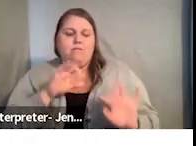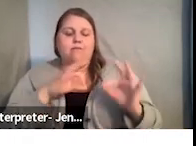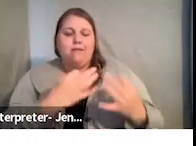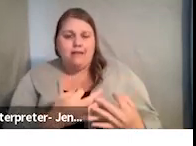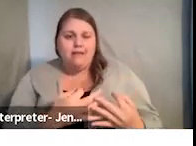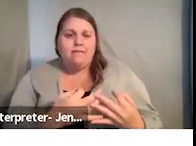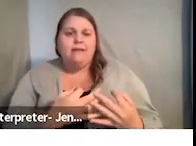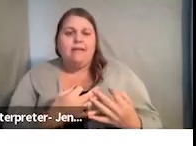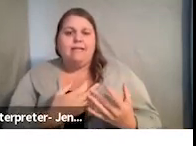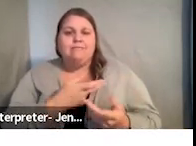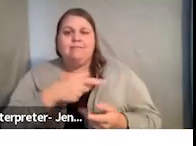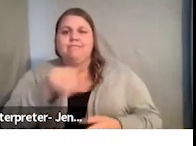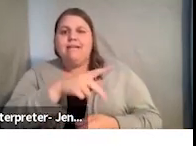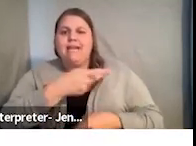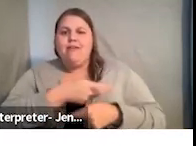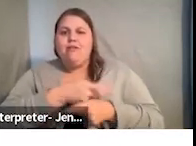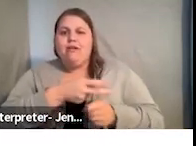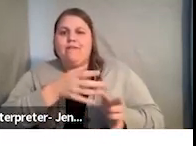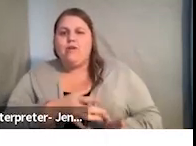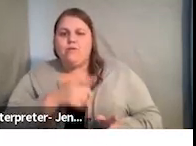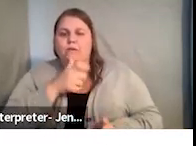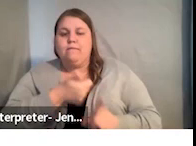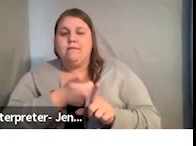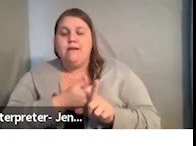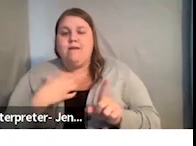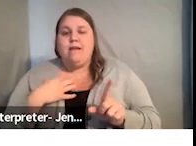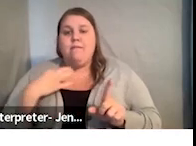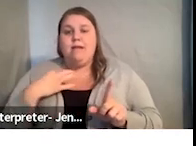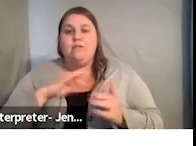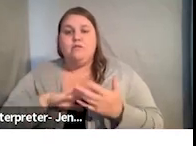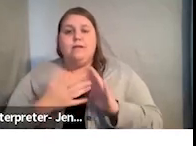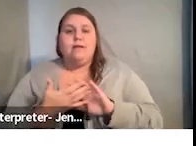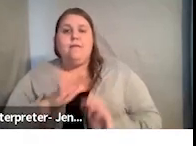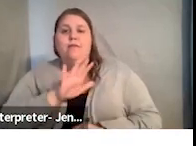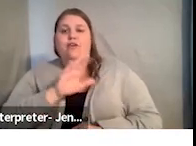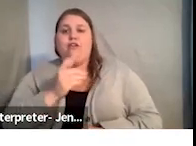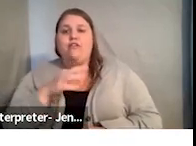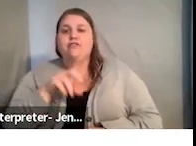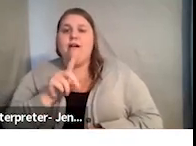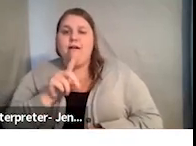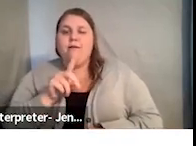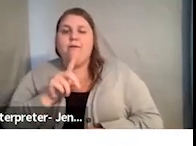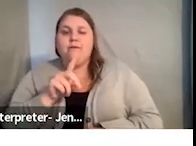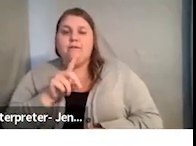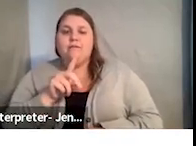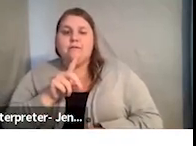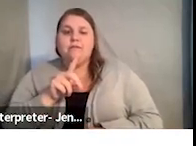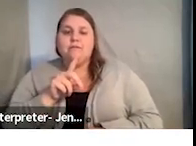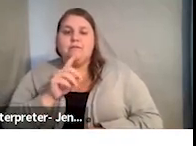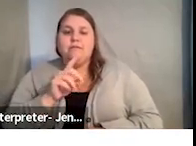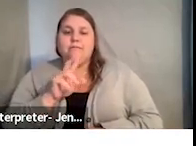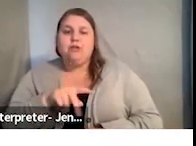family caregivers who are applying to be their child's homemaker